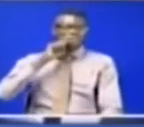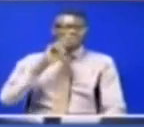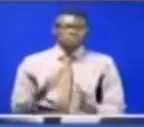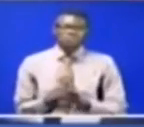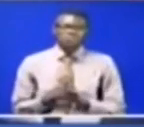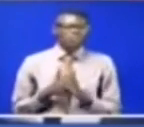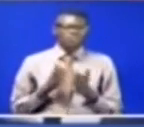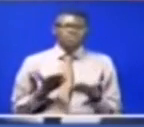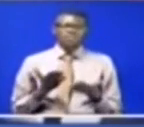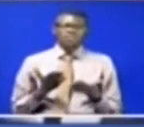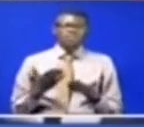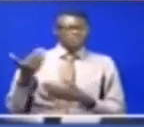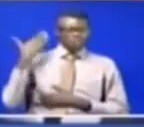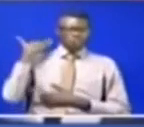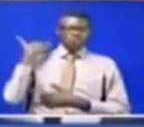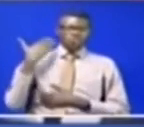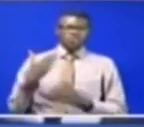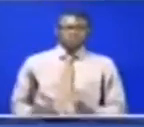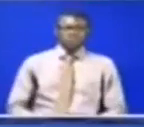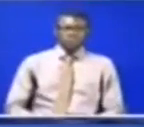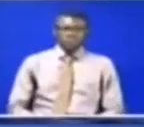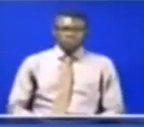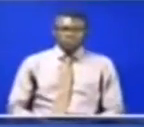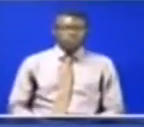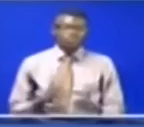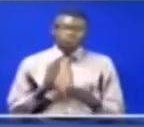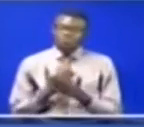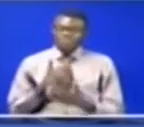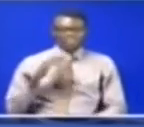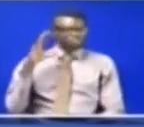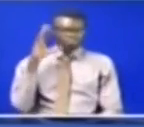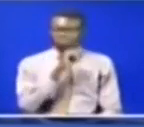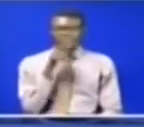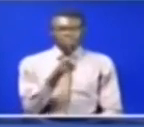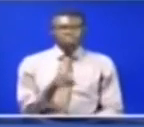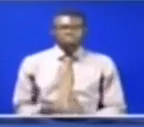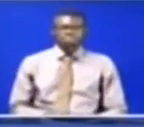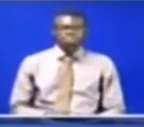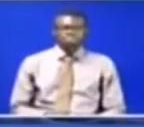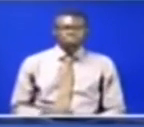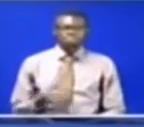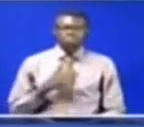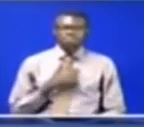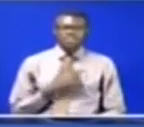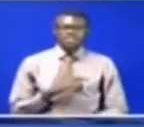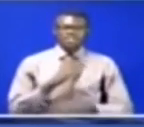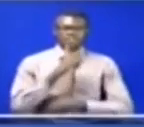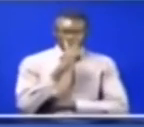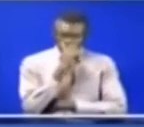So we had our days. Mm-hmm. I'll miss him. I'll wish the family